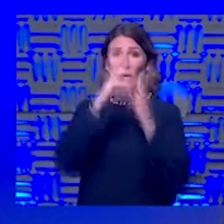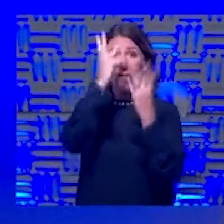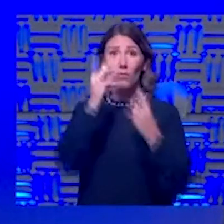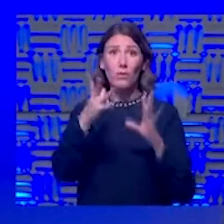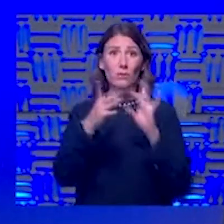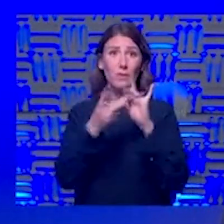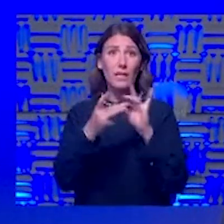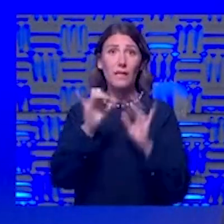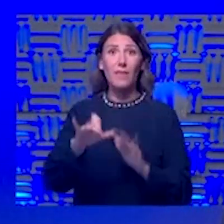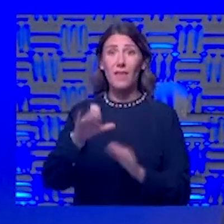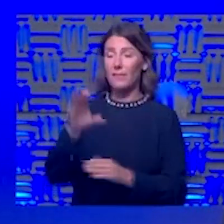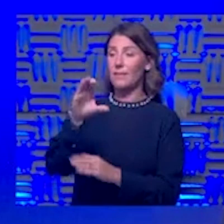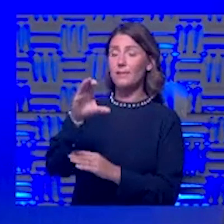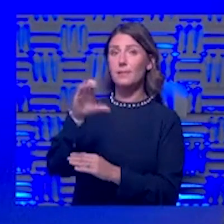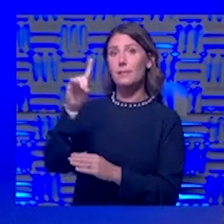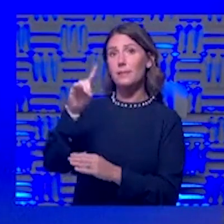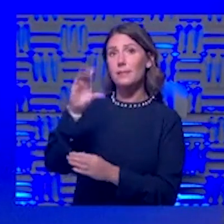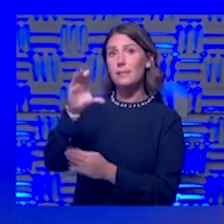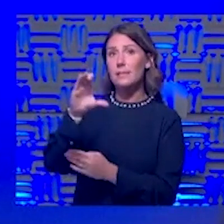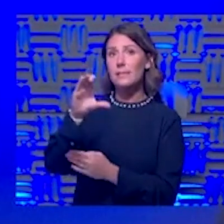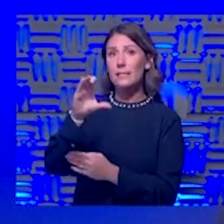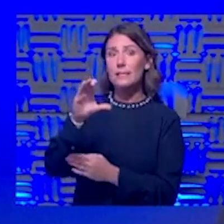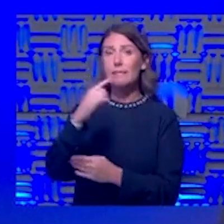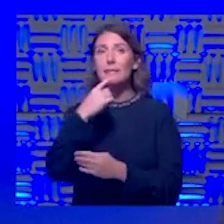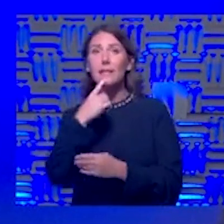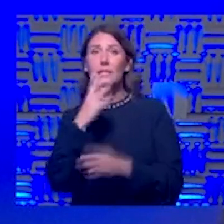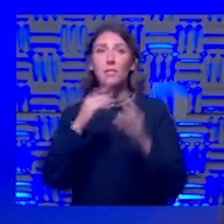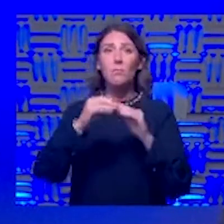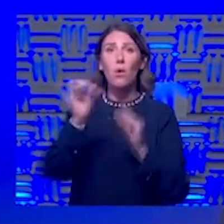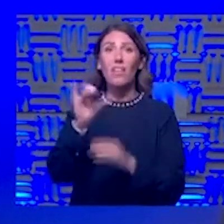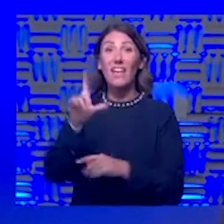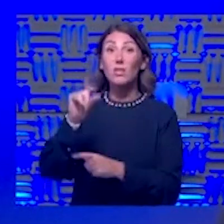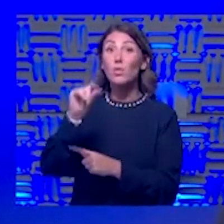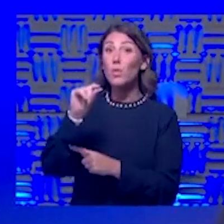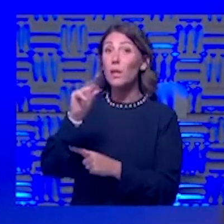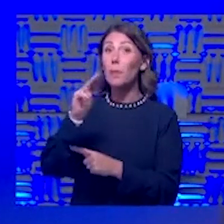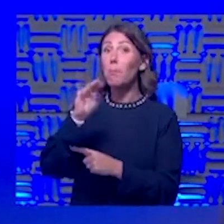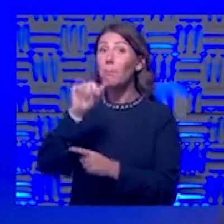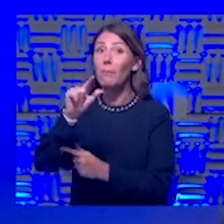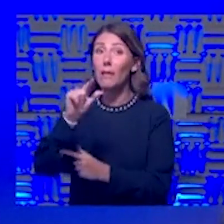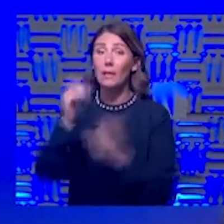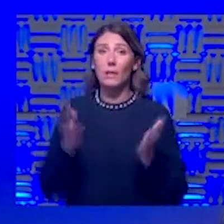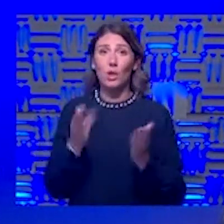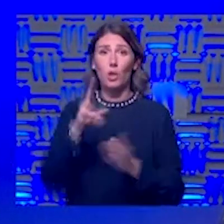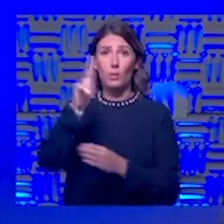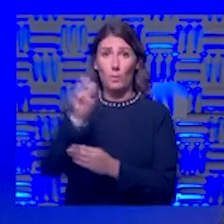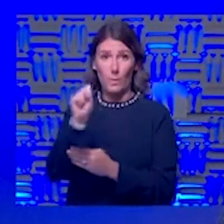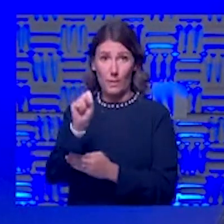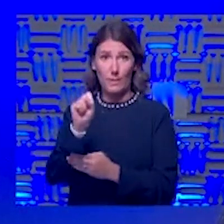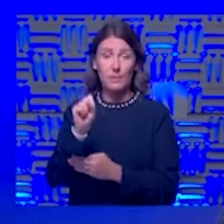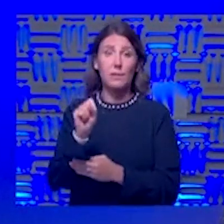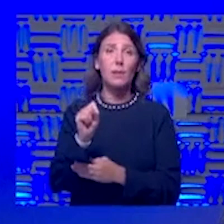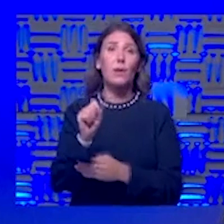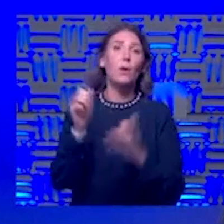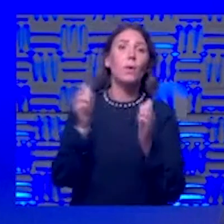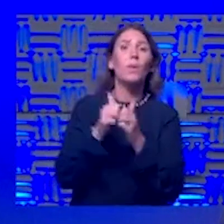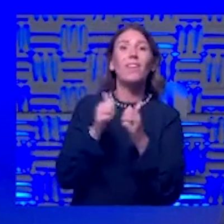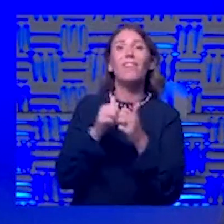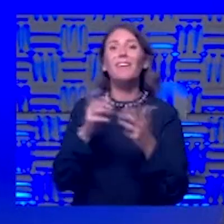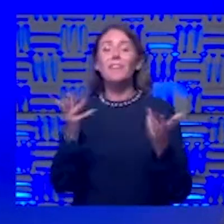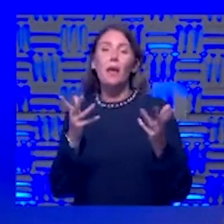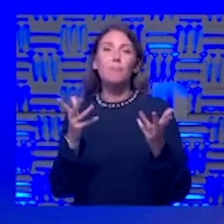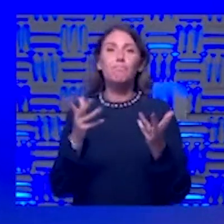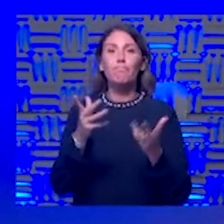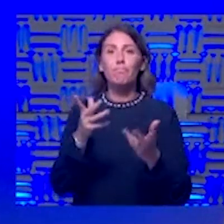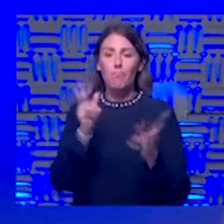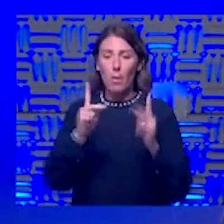CDC thinks that we probably have more like 20 million cases in the United States based on seroprevalence or antibody or